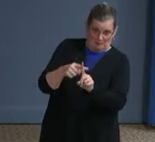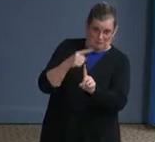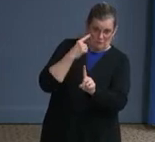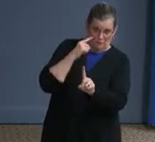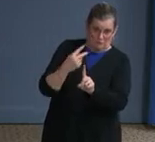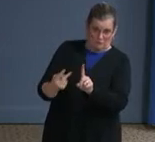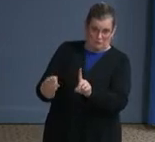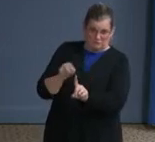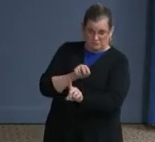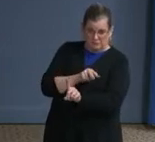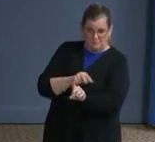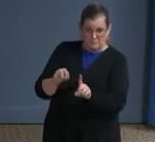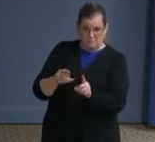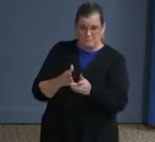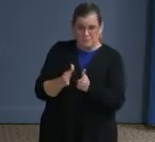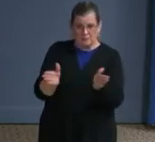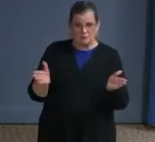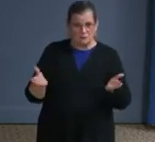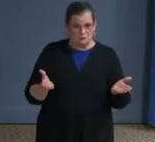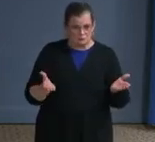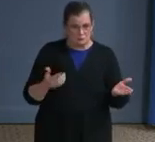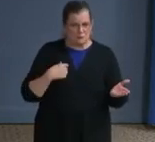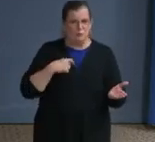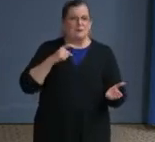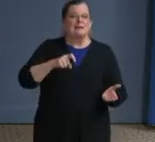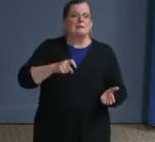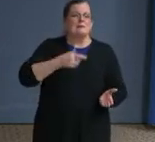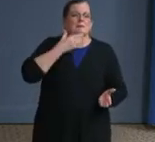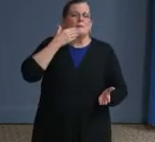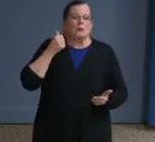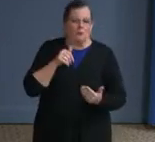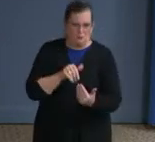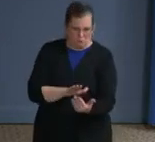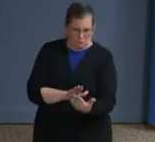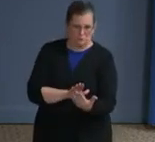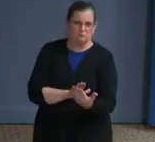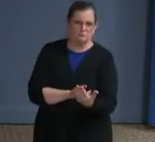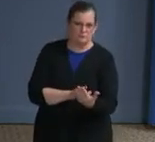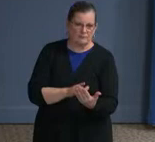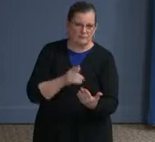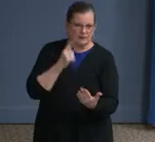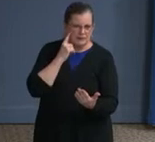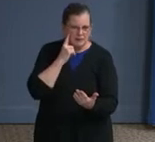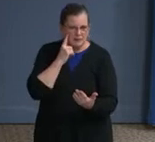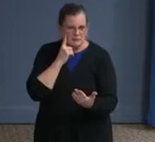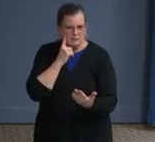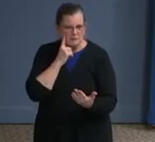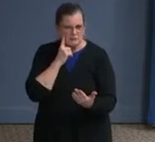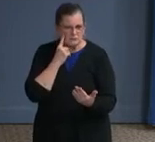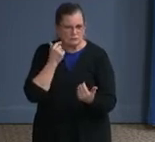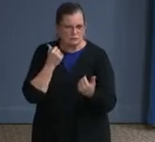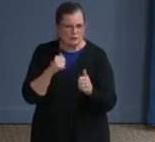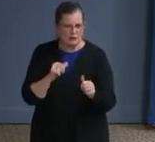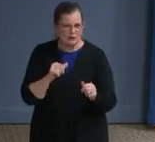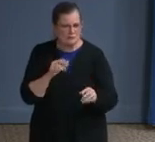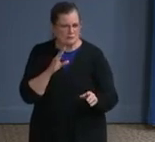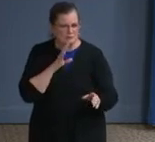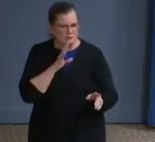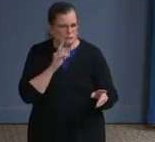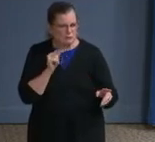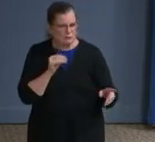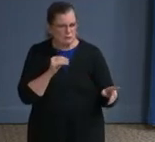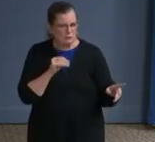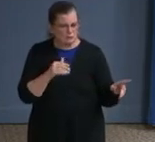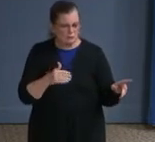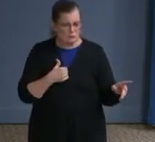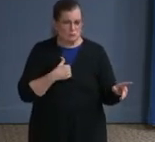public that we need a better approach, one that looks or tries to speak to the soul of